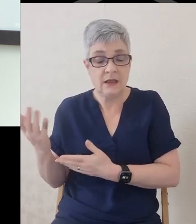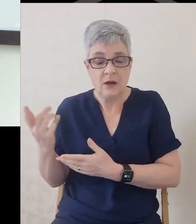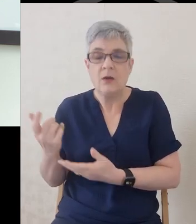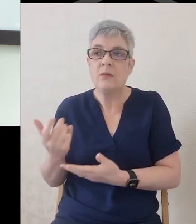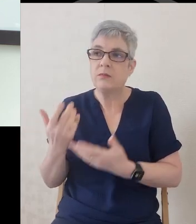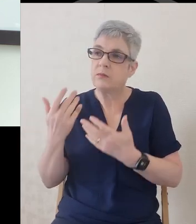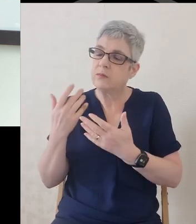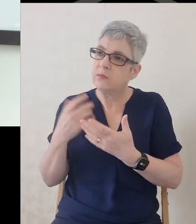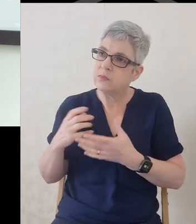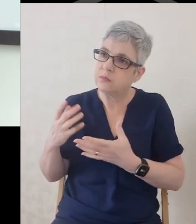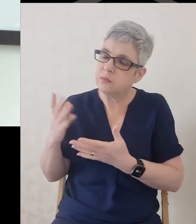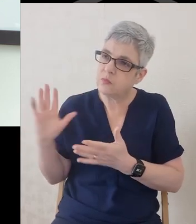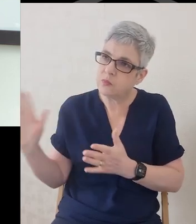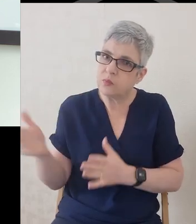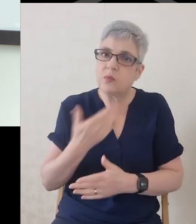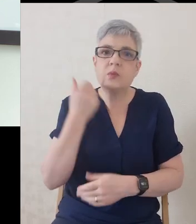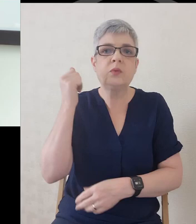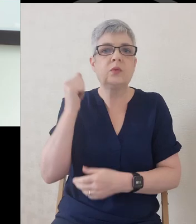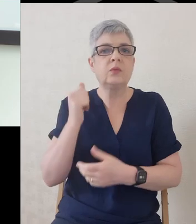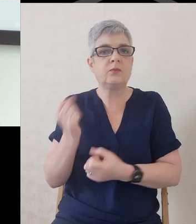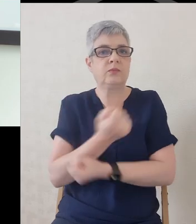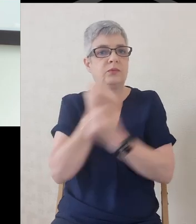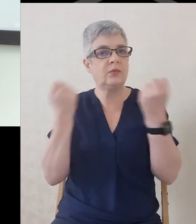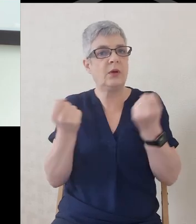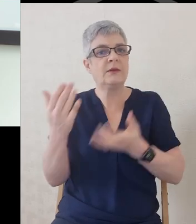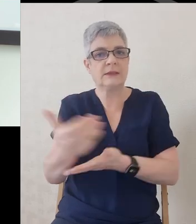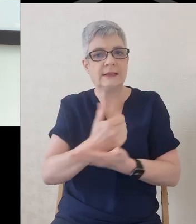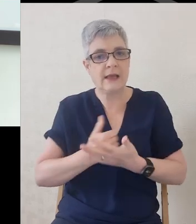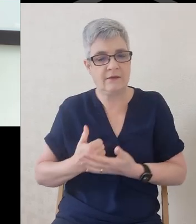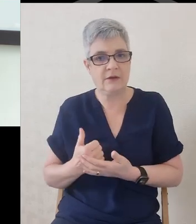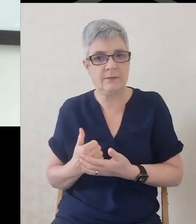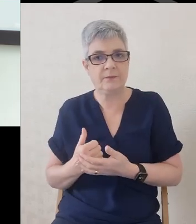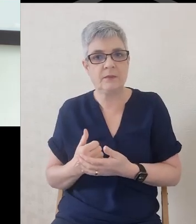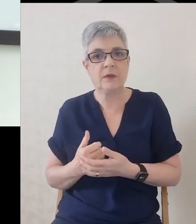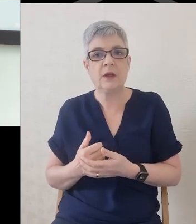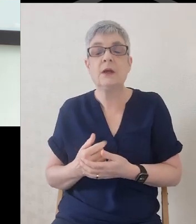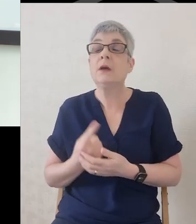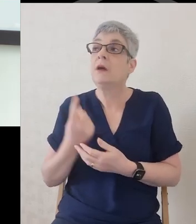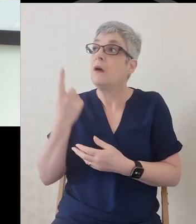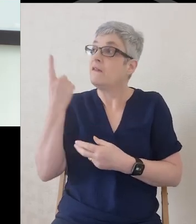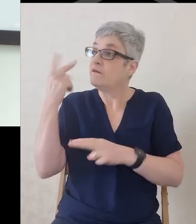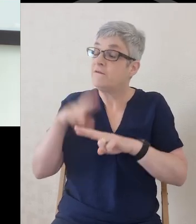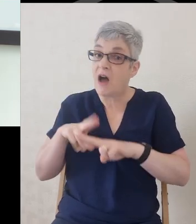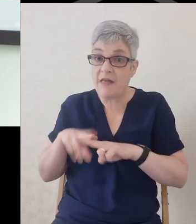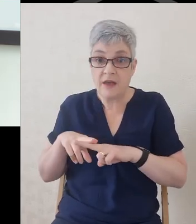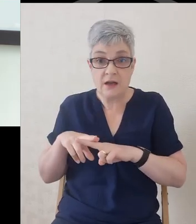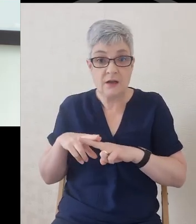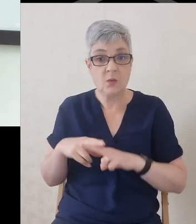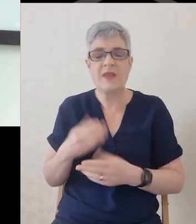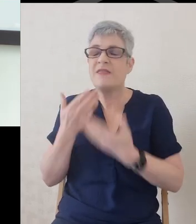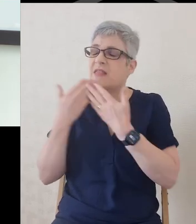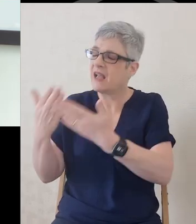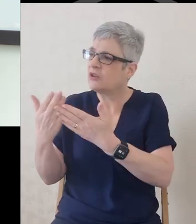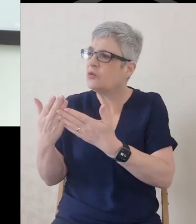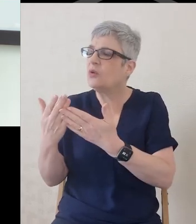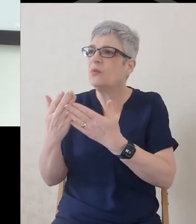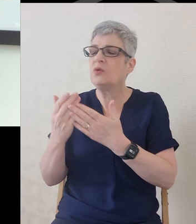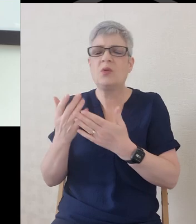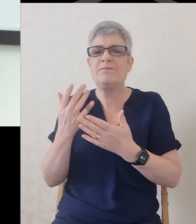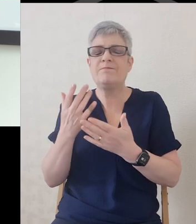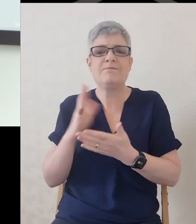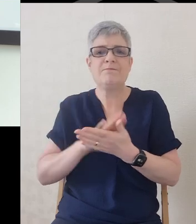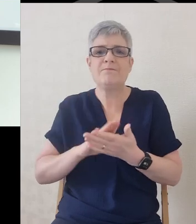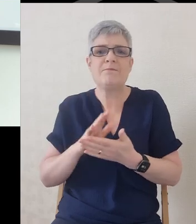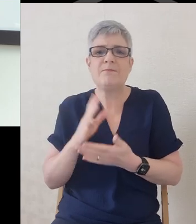Our God and Father, we thank you that we have not only an omnipotent Saviour, an unlimited